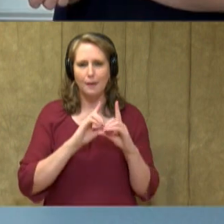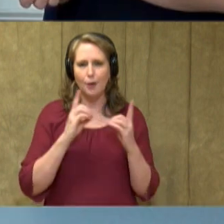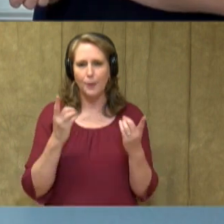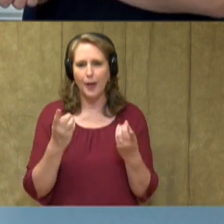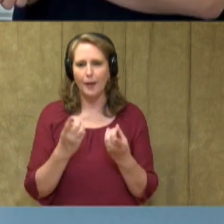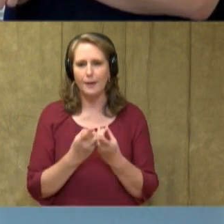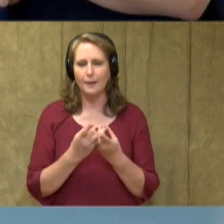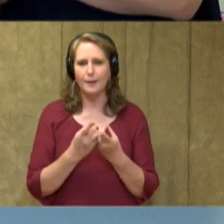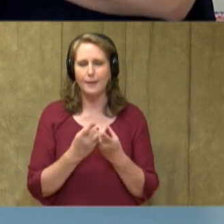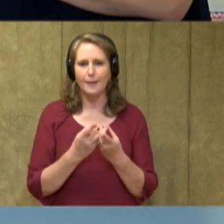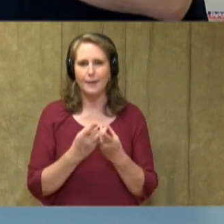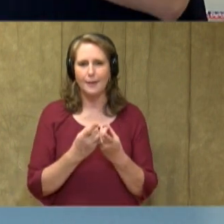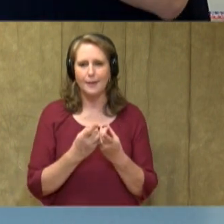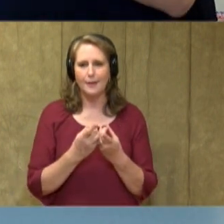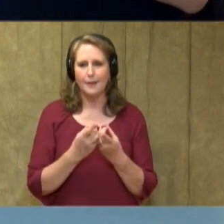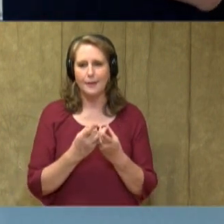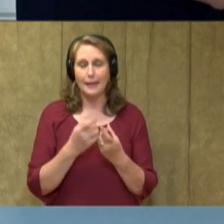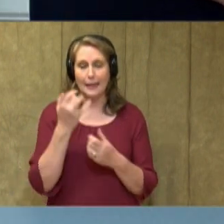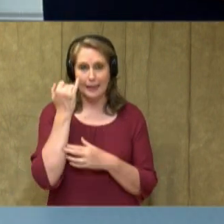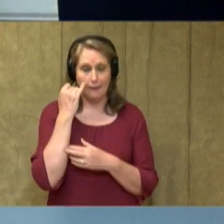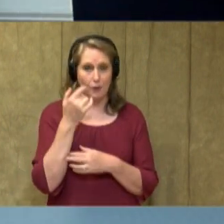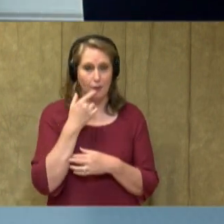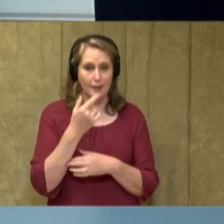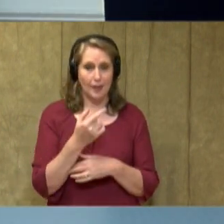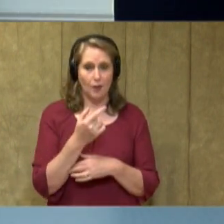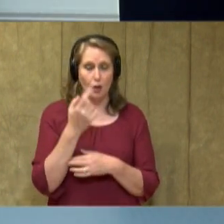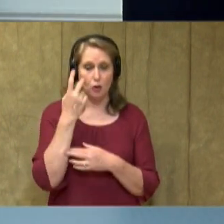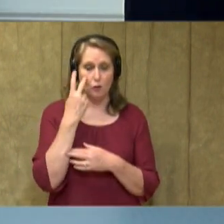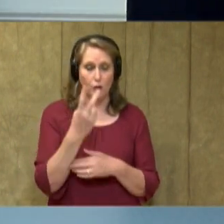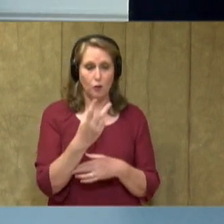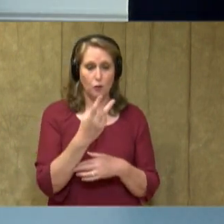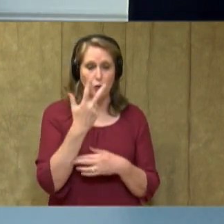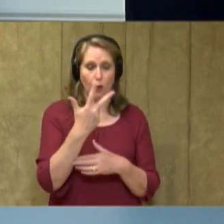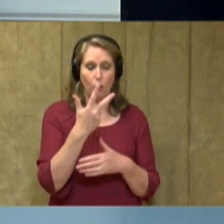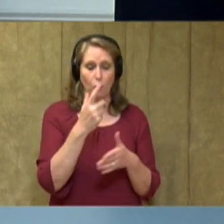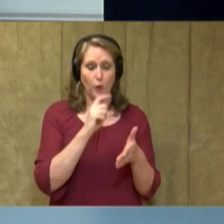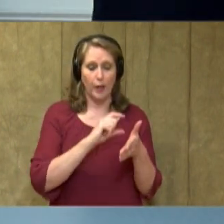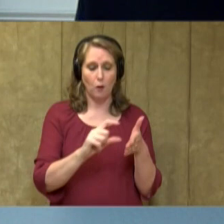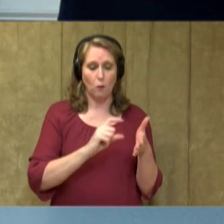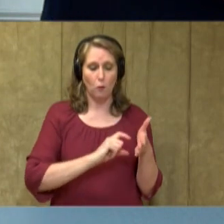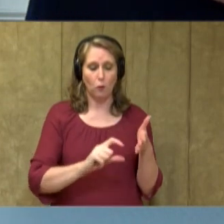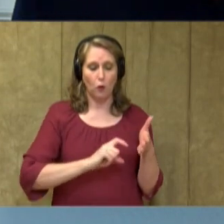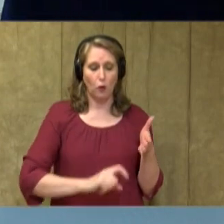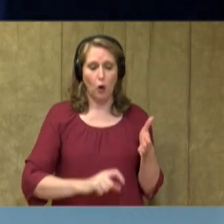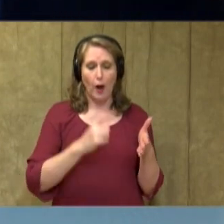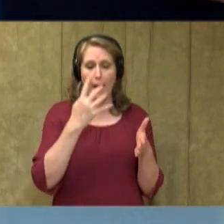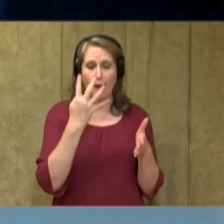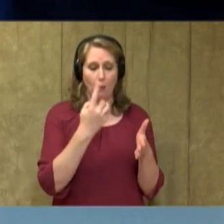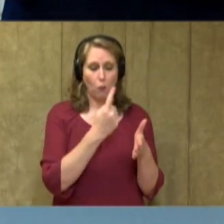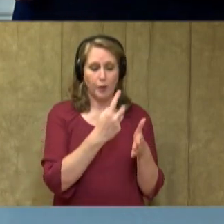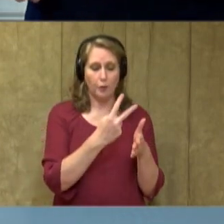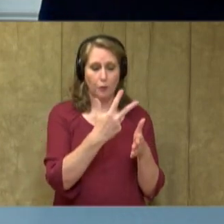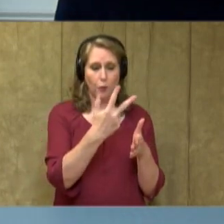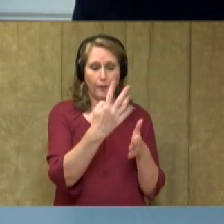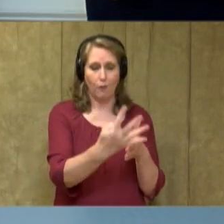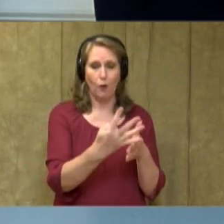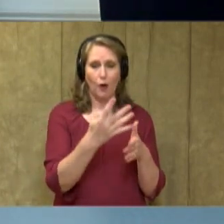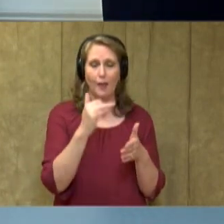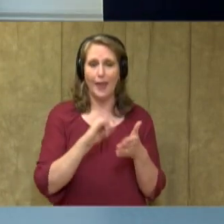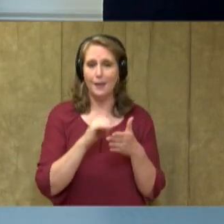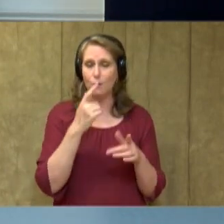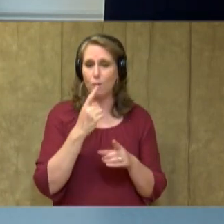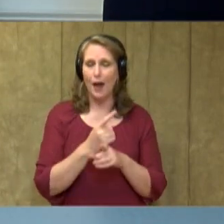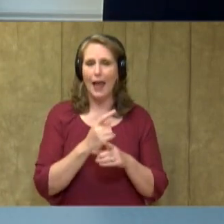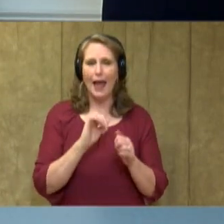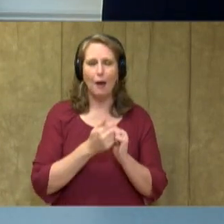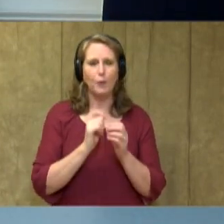donuts? So if you said that you saw 3 rows and that there were 4 in each row, then you are exactly right. So what